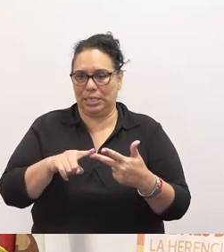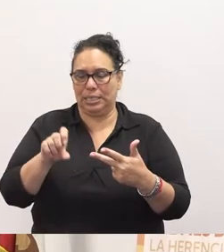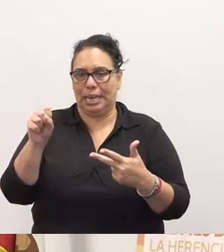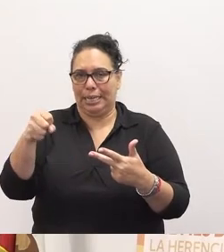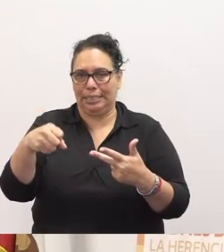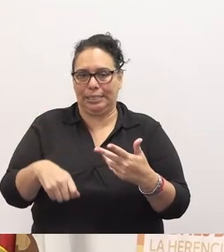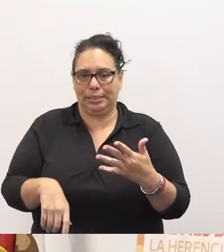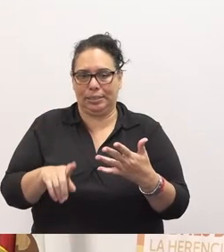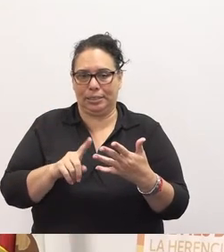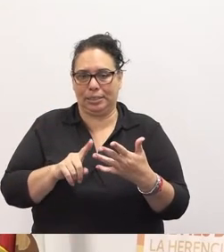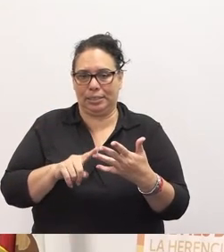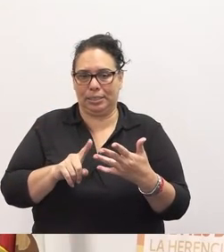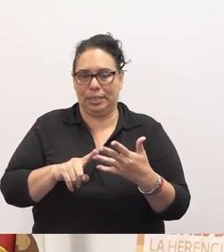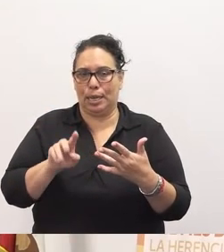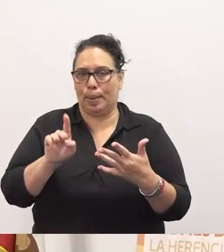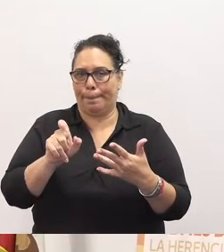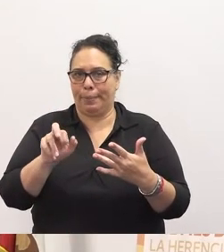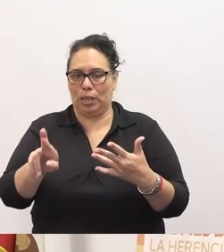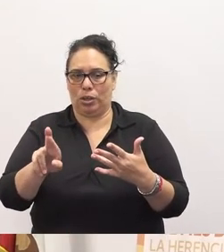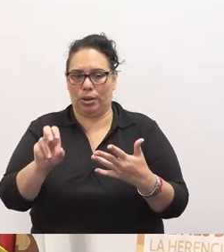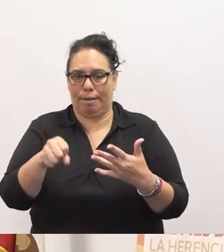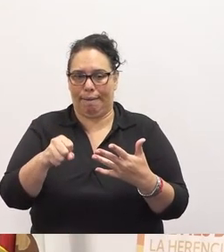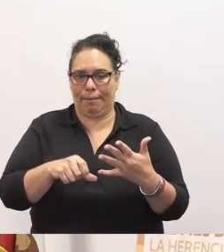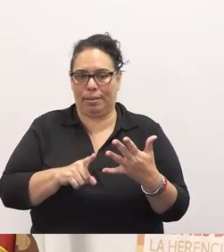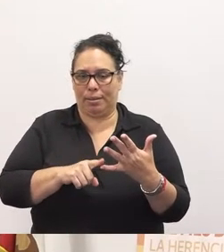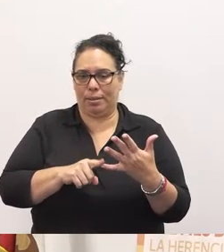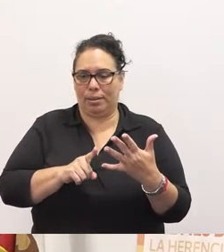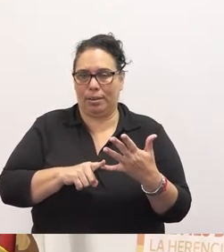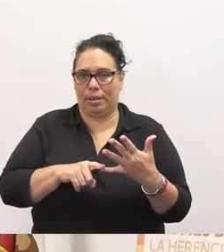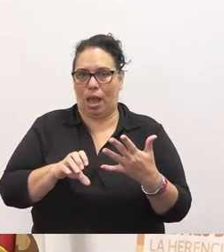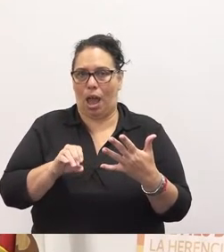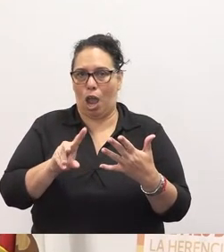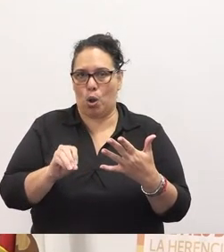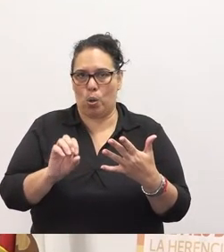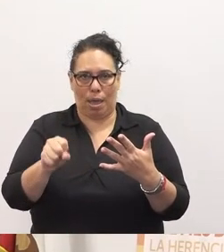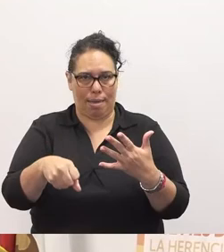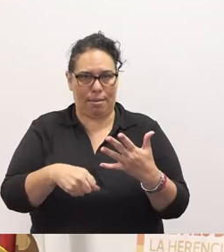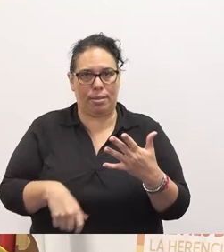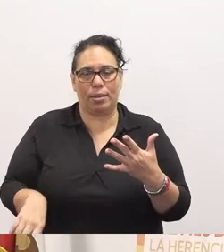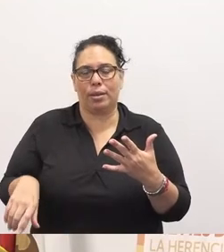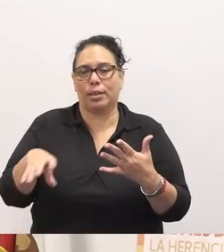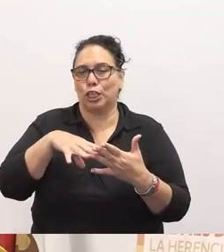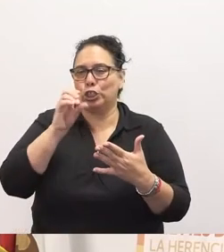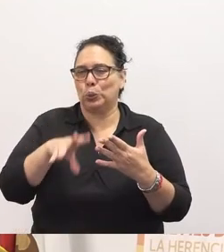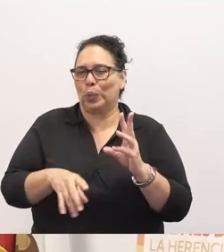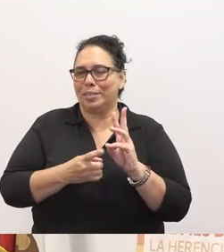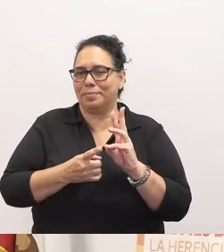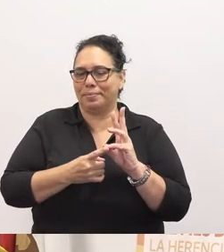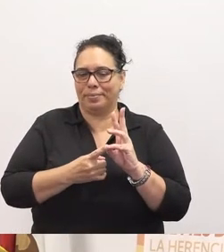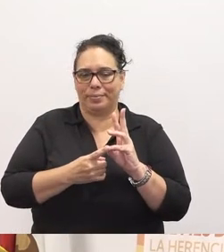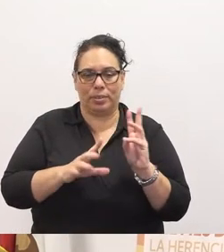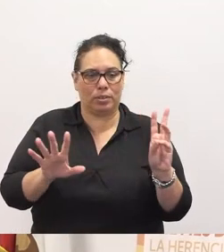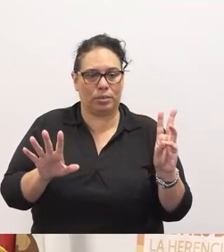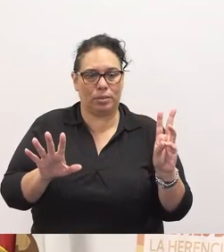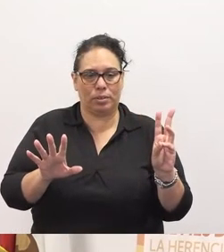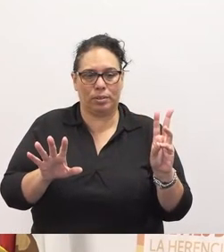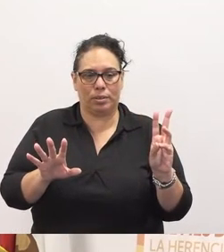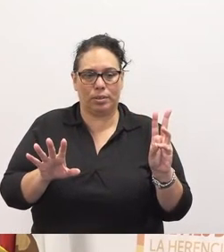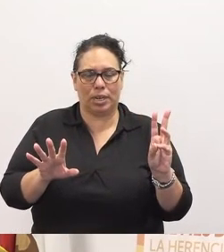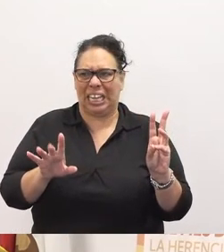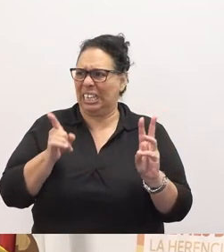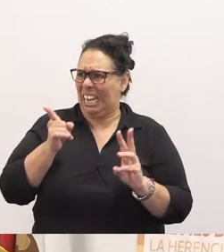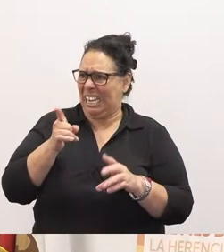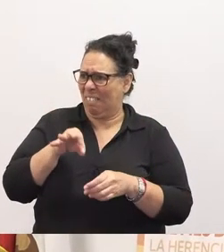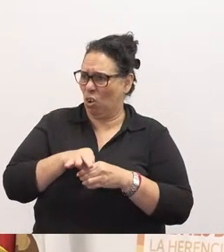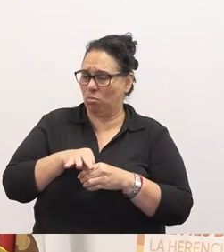Aye. Member Miller? Aye. Member Otto? Aye. And student member, oh, does he vote on this